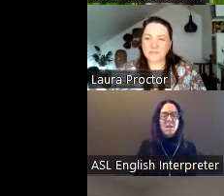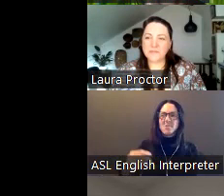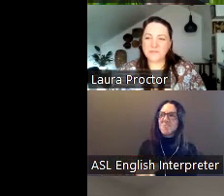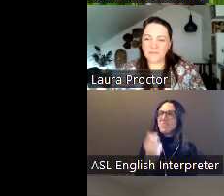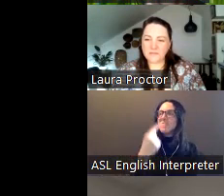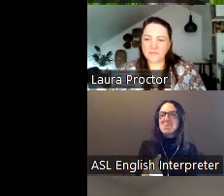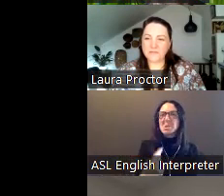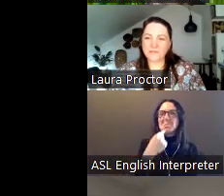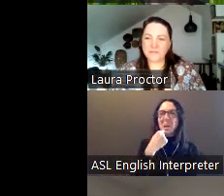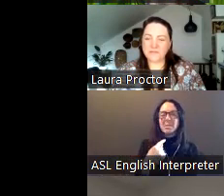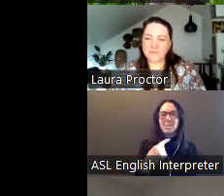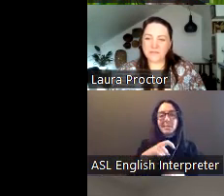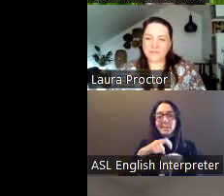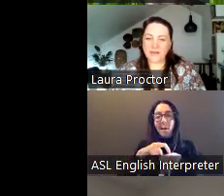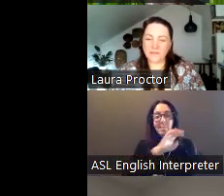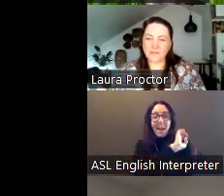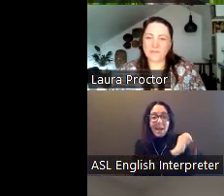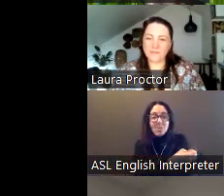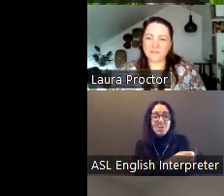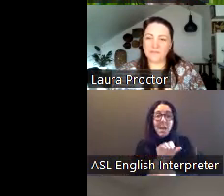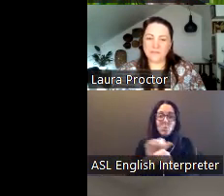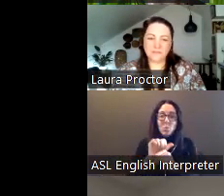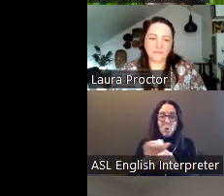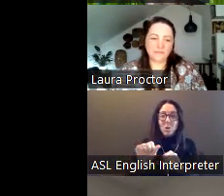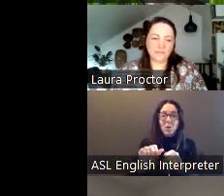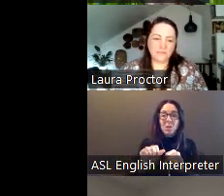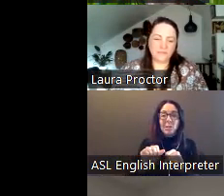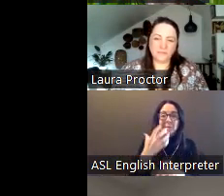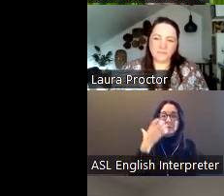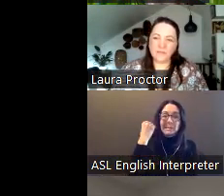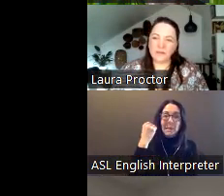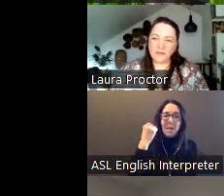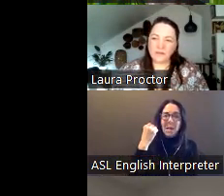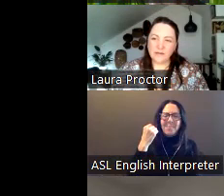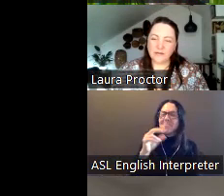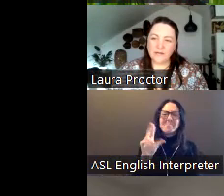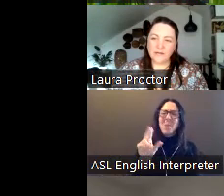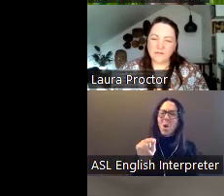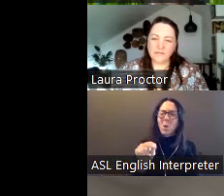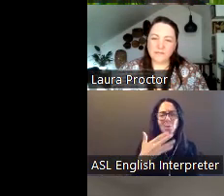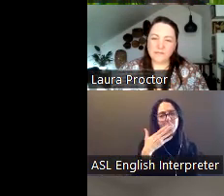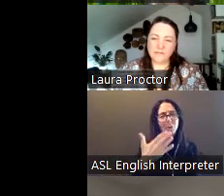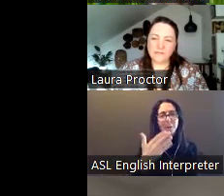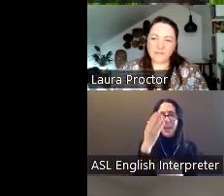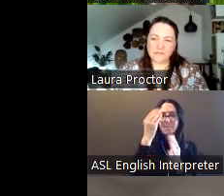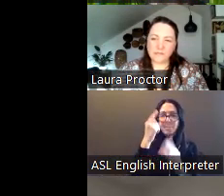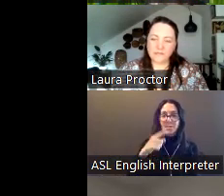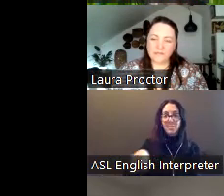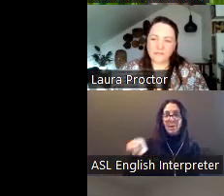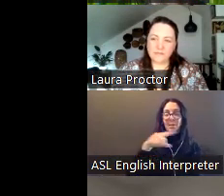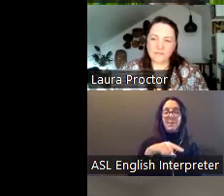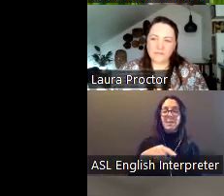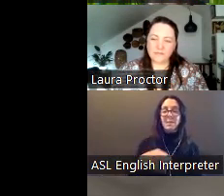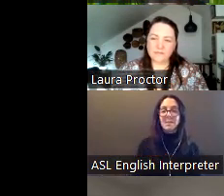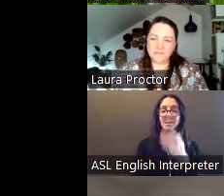energy that went into creating this. It was certainly informative for us. And I mean,